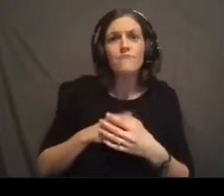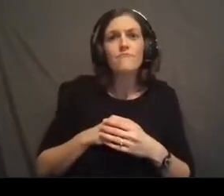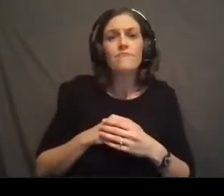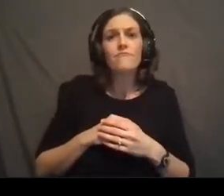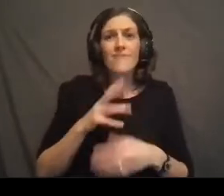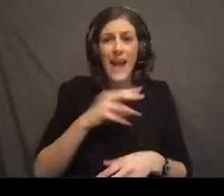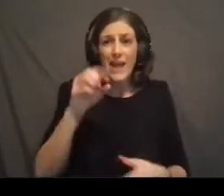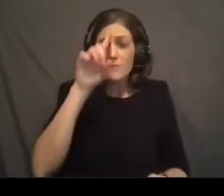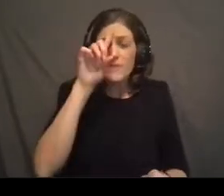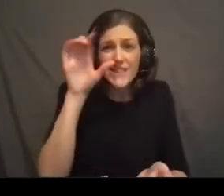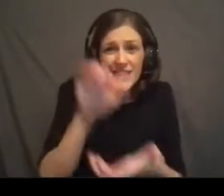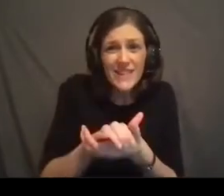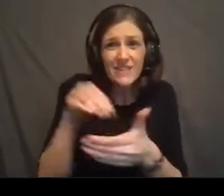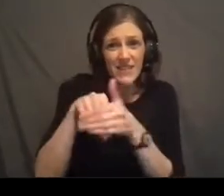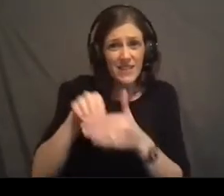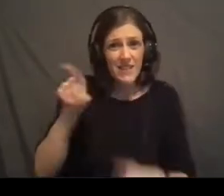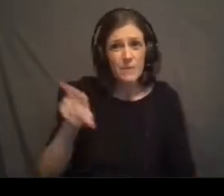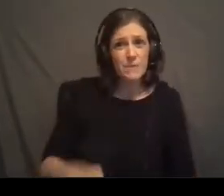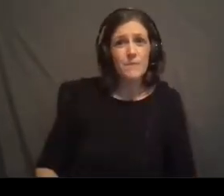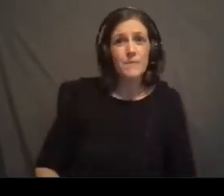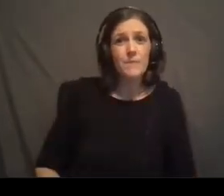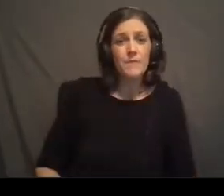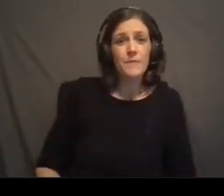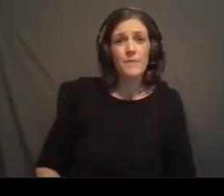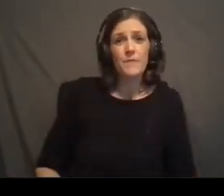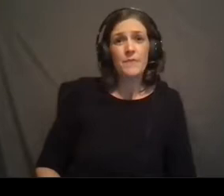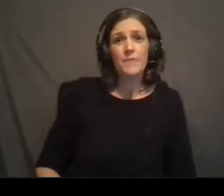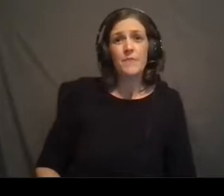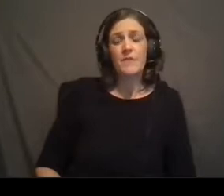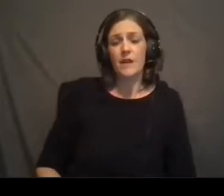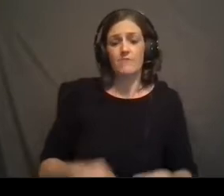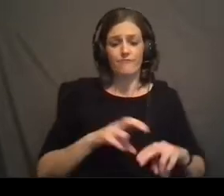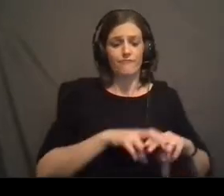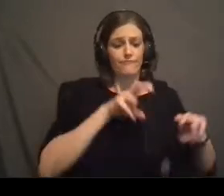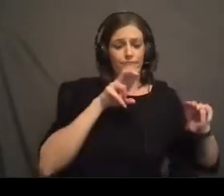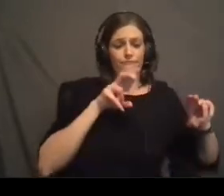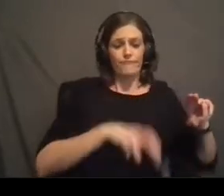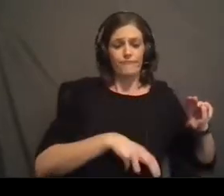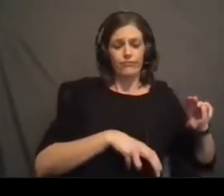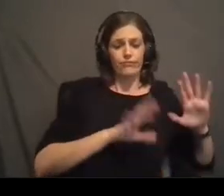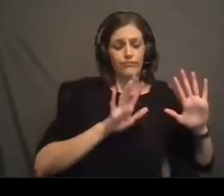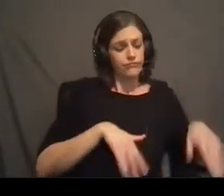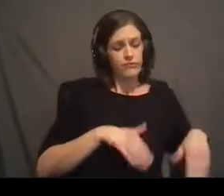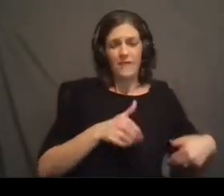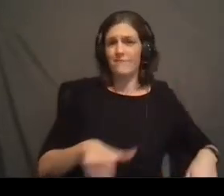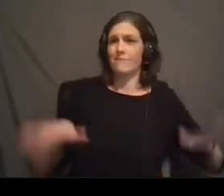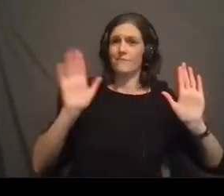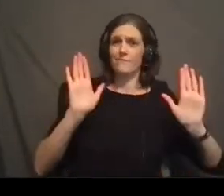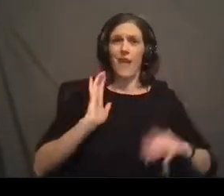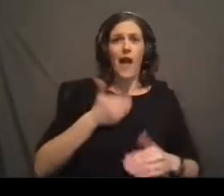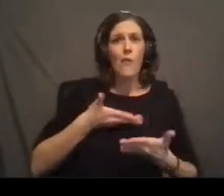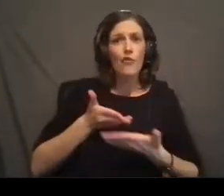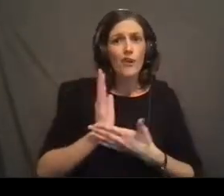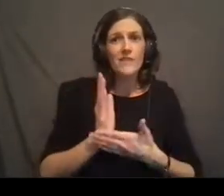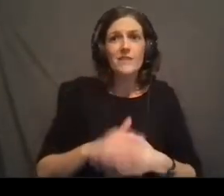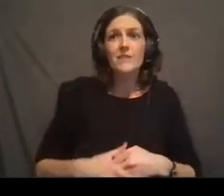and believing in him and abdicating the throne and laying down our rights.